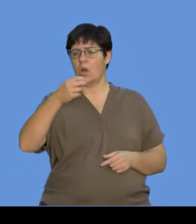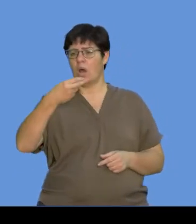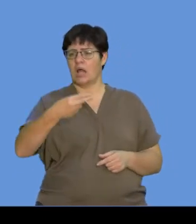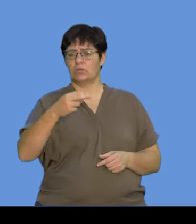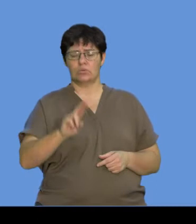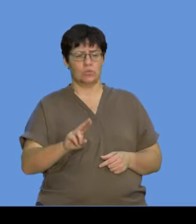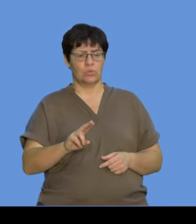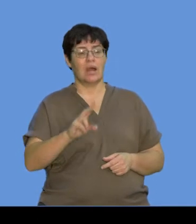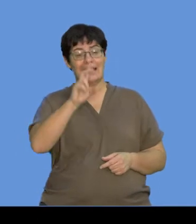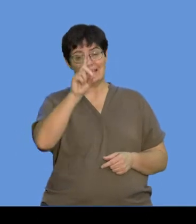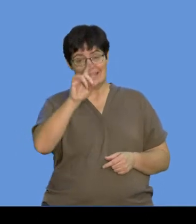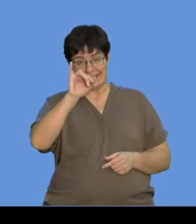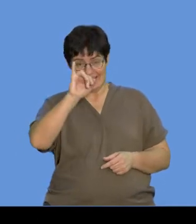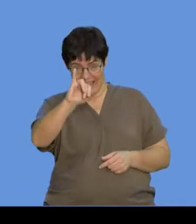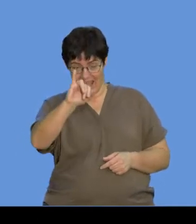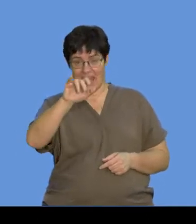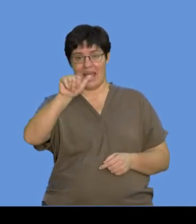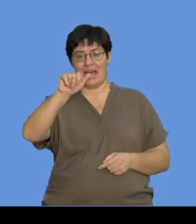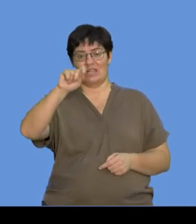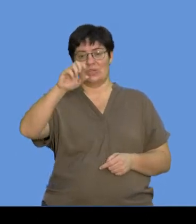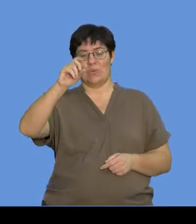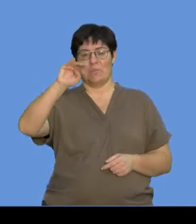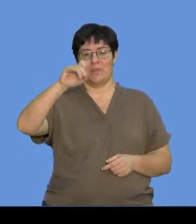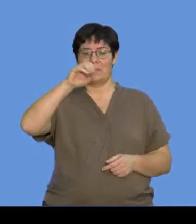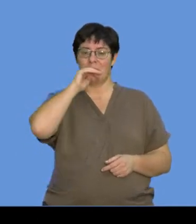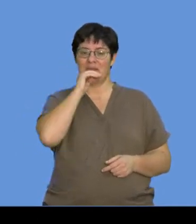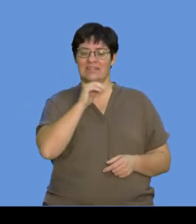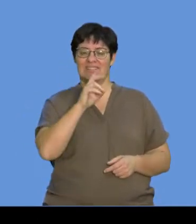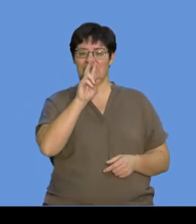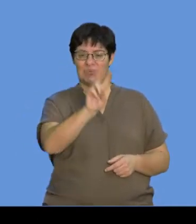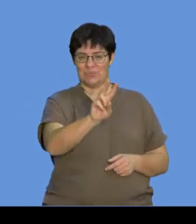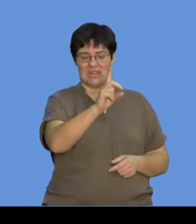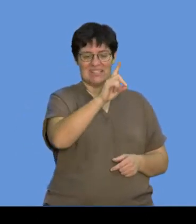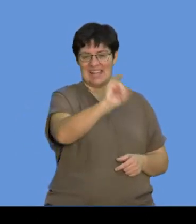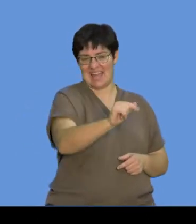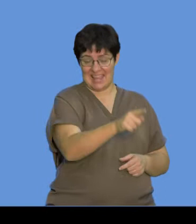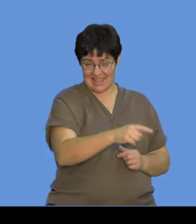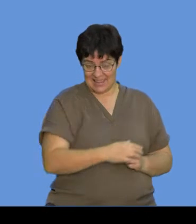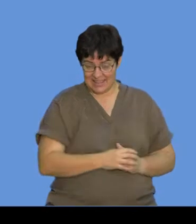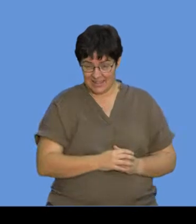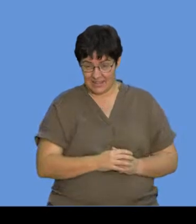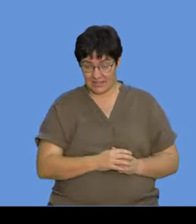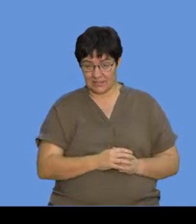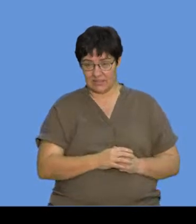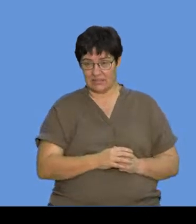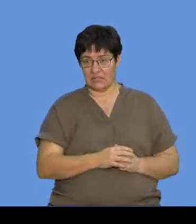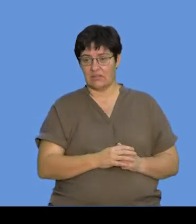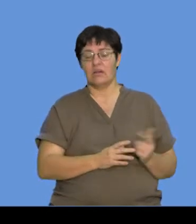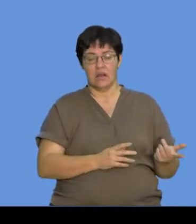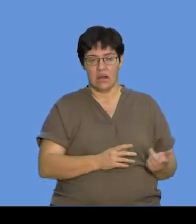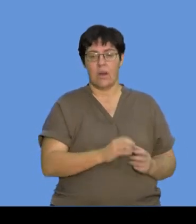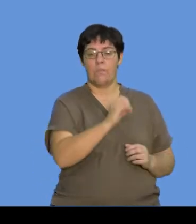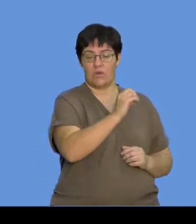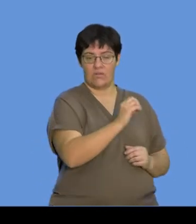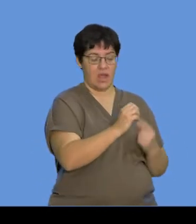that these are diatomic, okay? So what do we mean when we say they are diatomic?